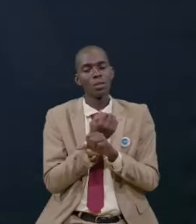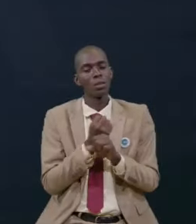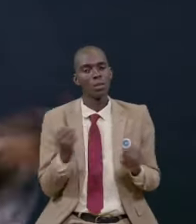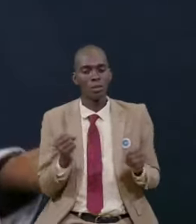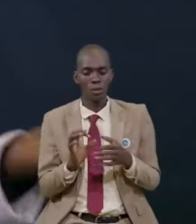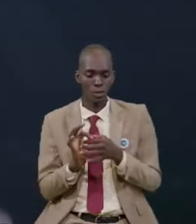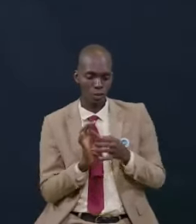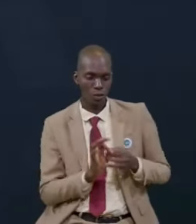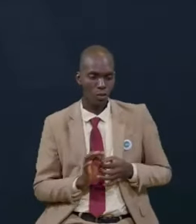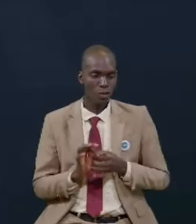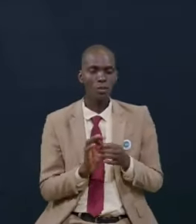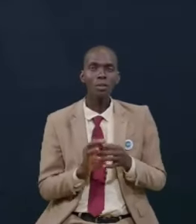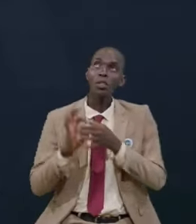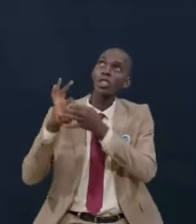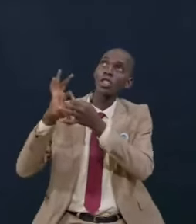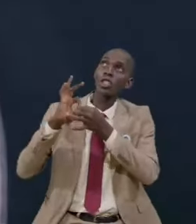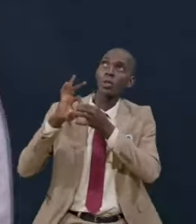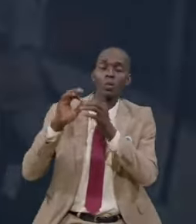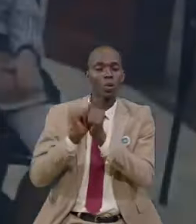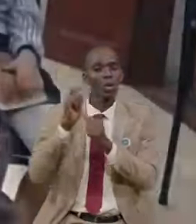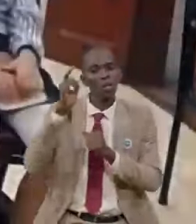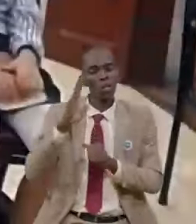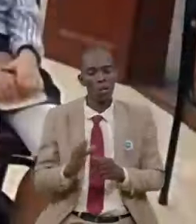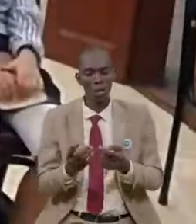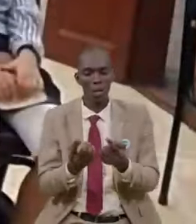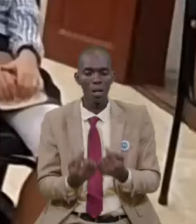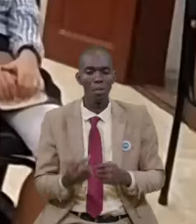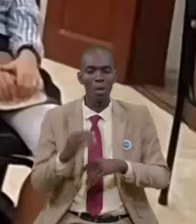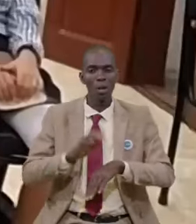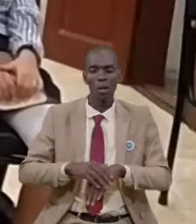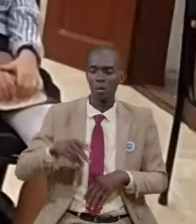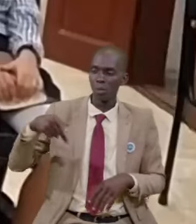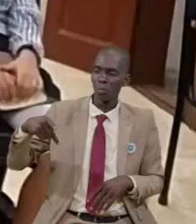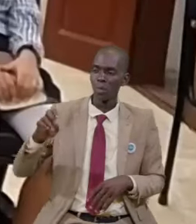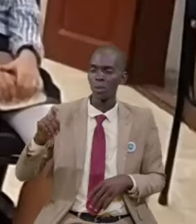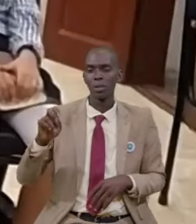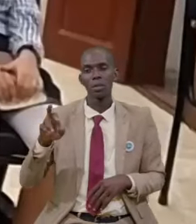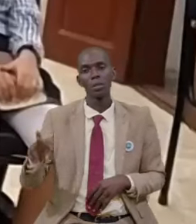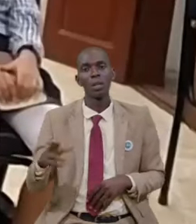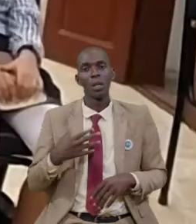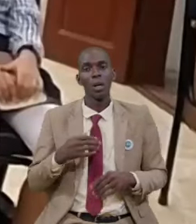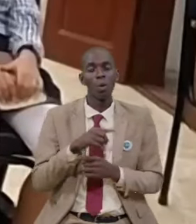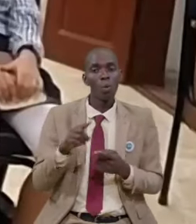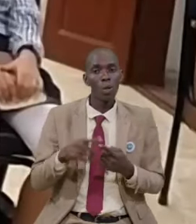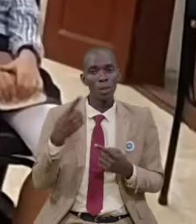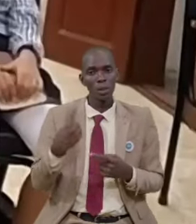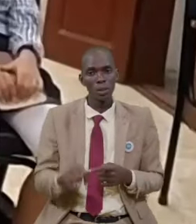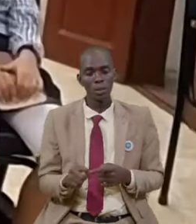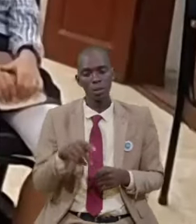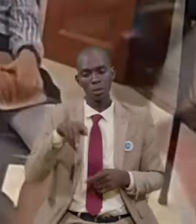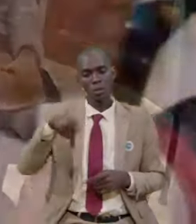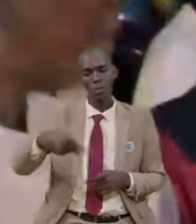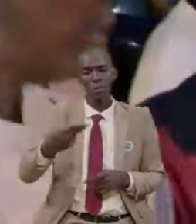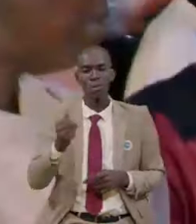God came upon his life. And when those Pharisees and Sadducees, when they said,